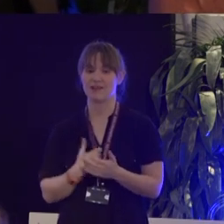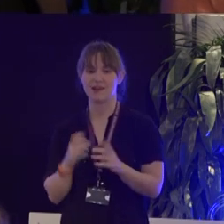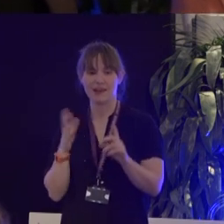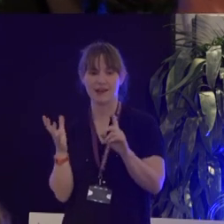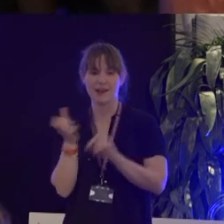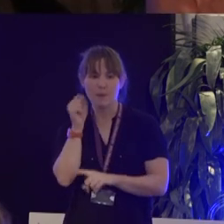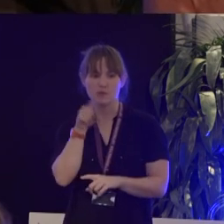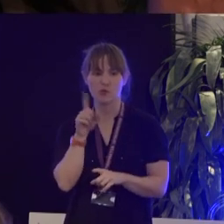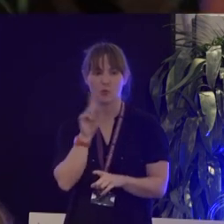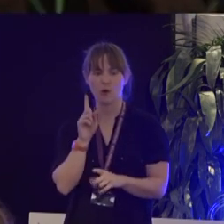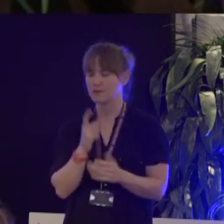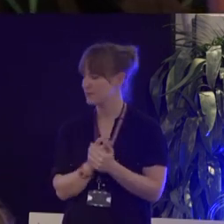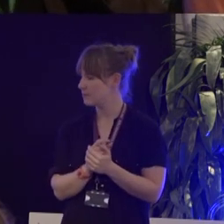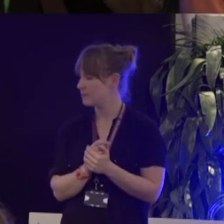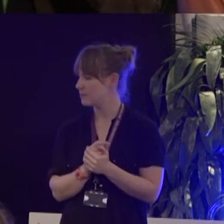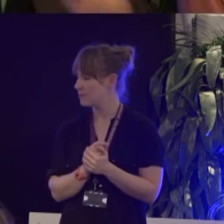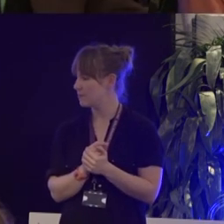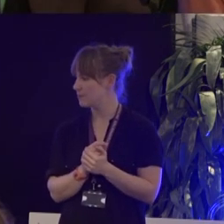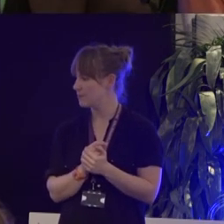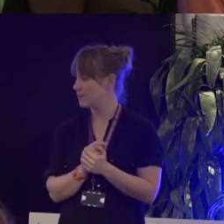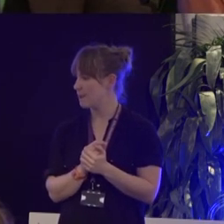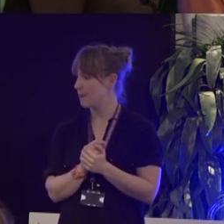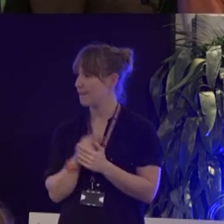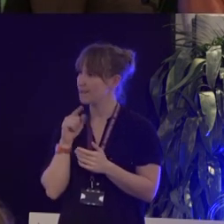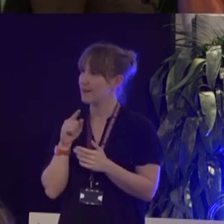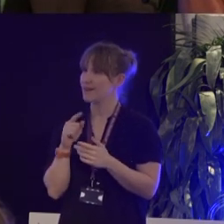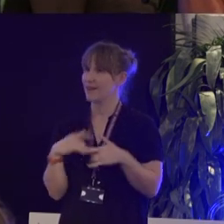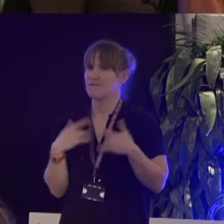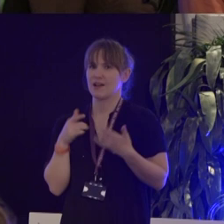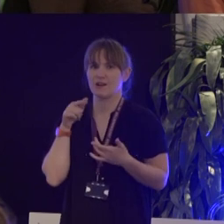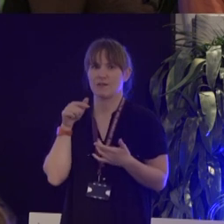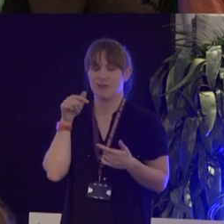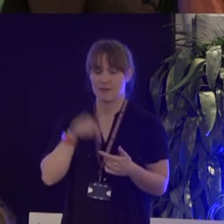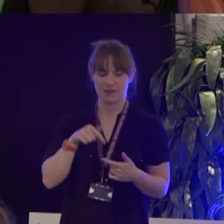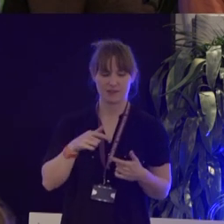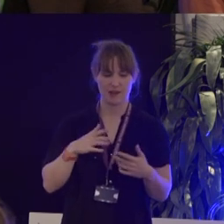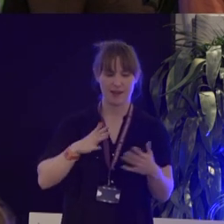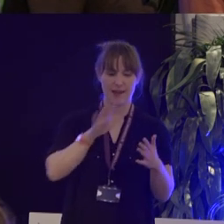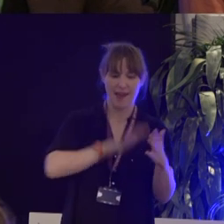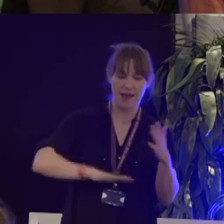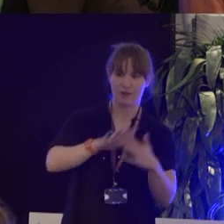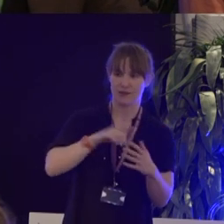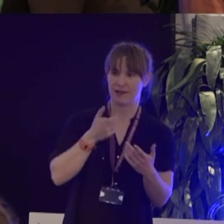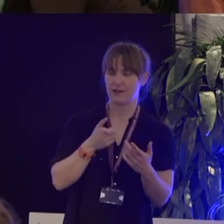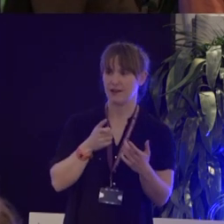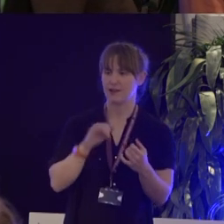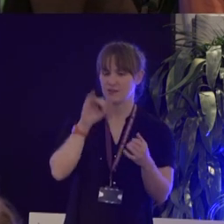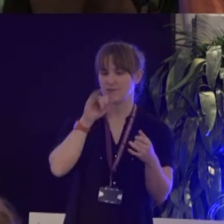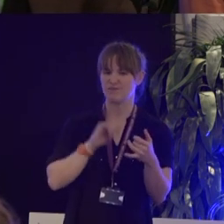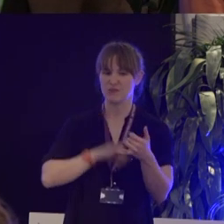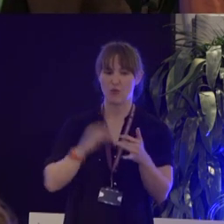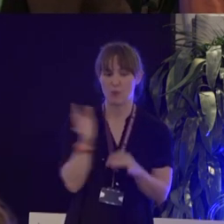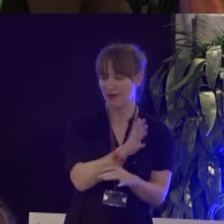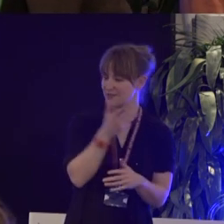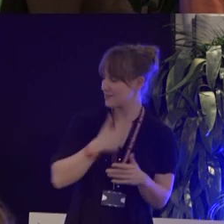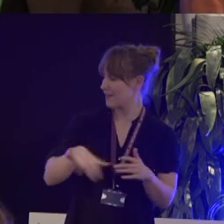captured, for me, sort of the essence of this part of the country, this part of the world specifically as